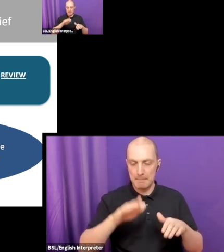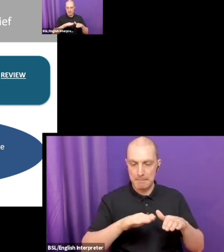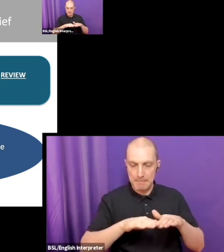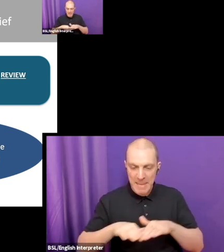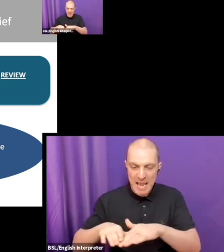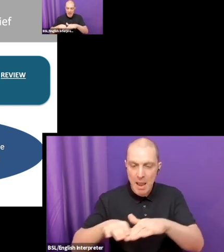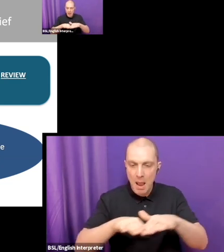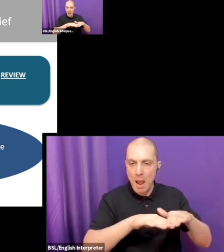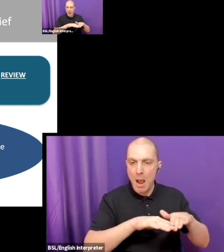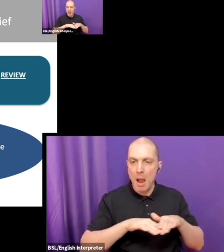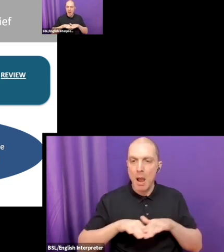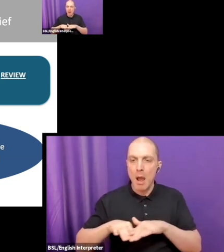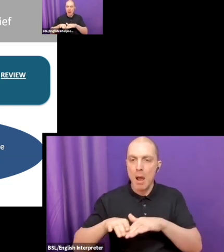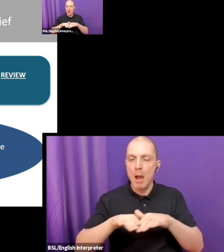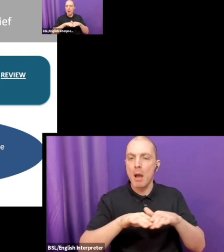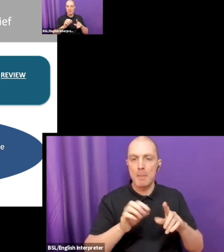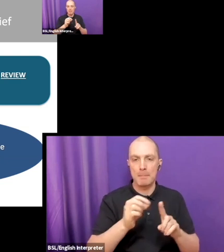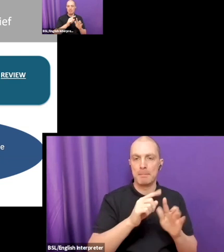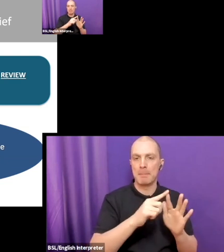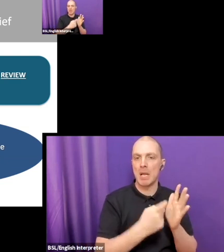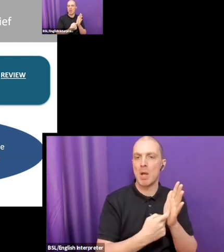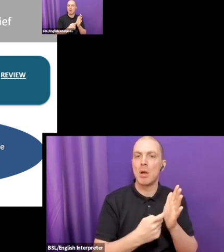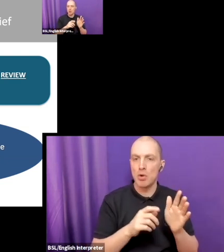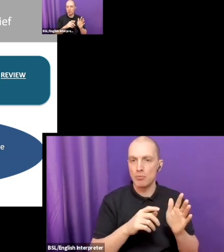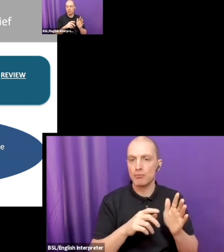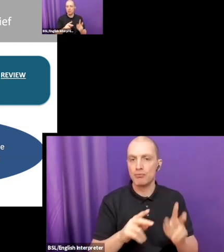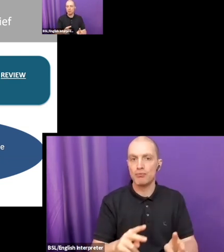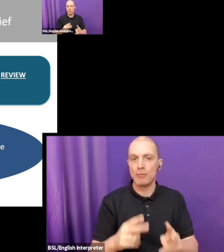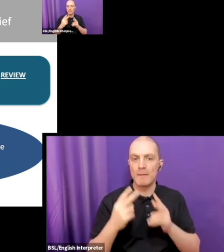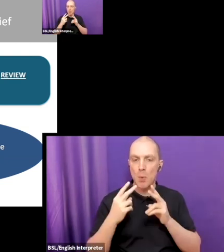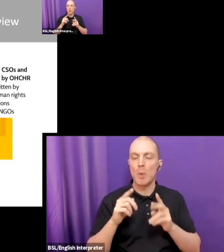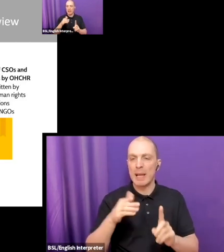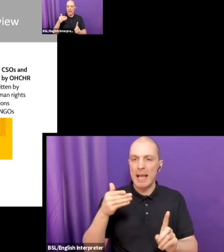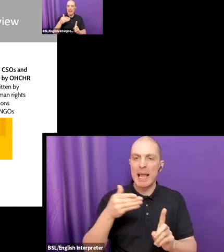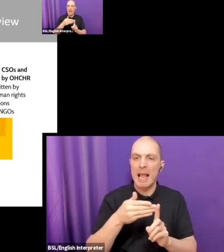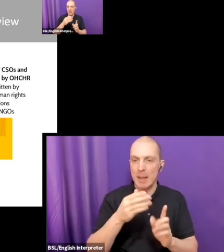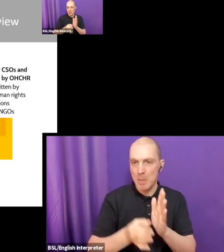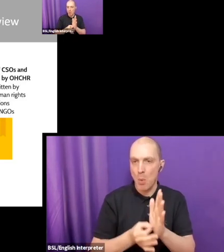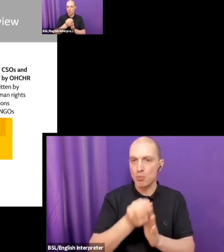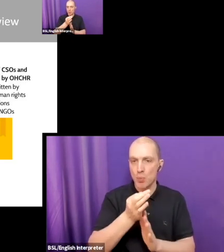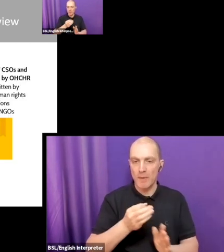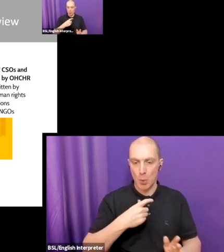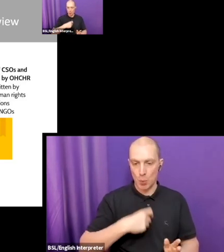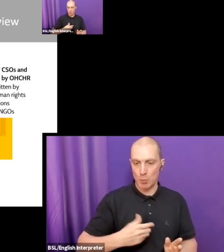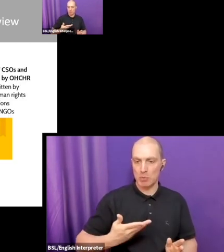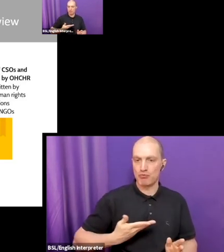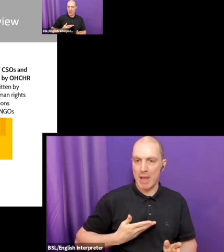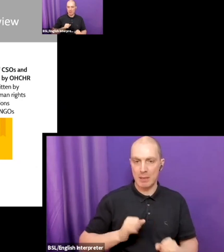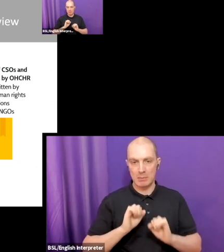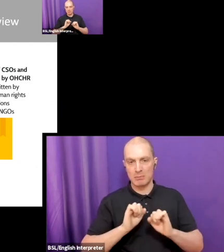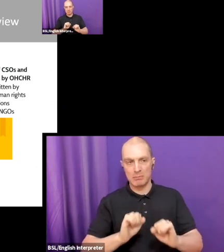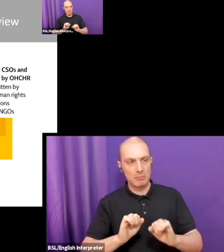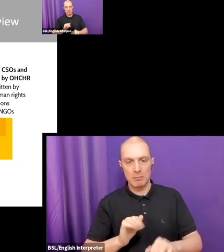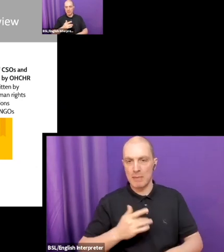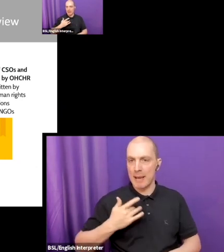states, is made to improve the human rights situation on the ground. But this